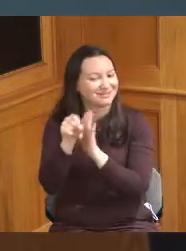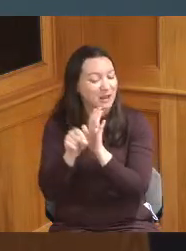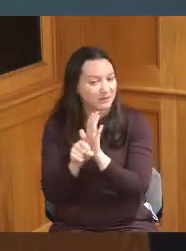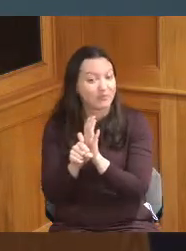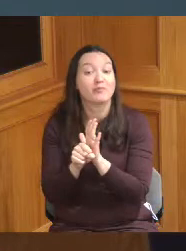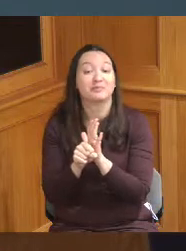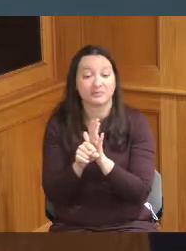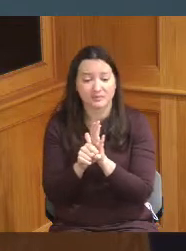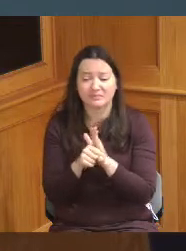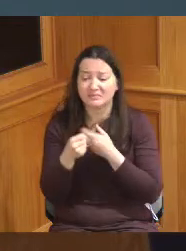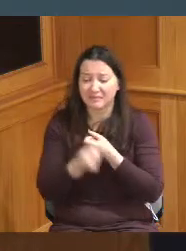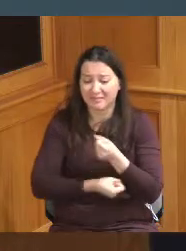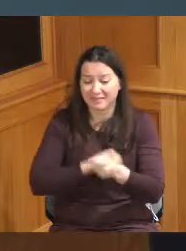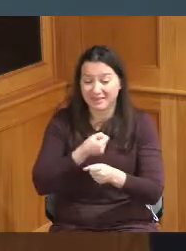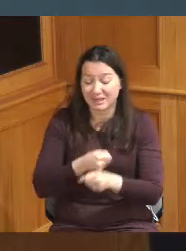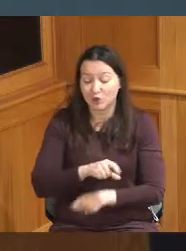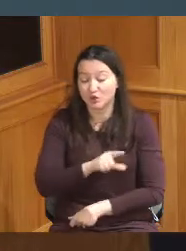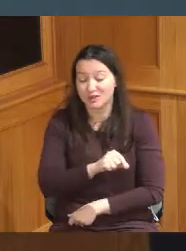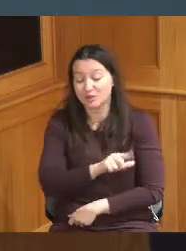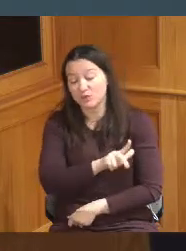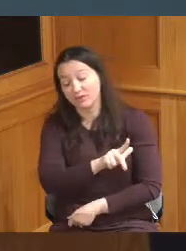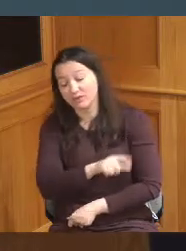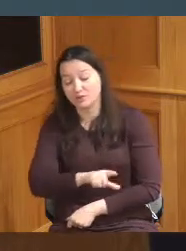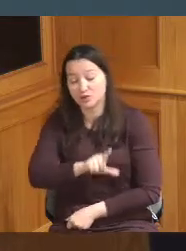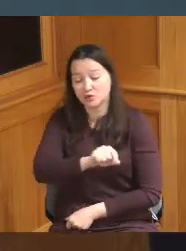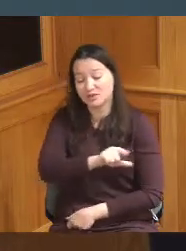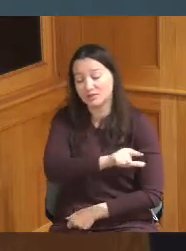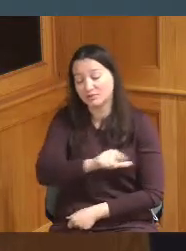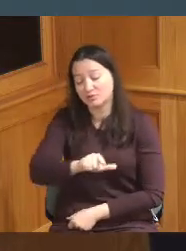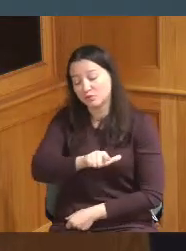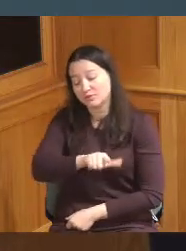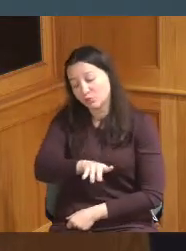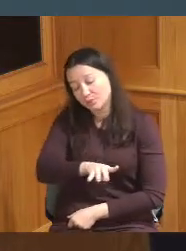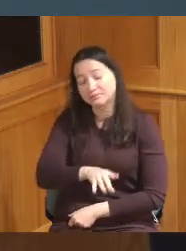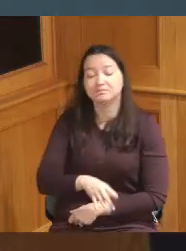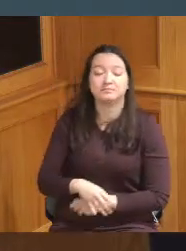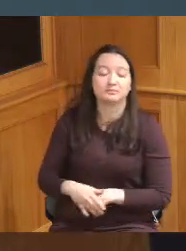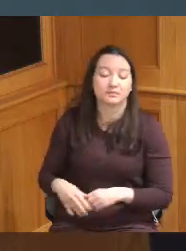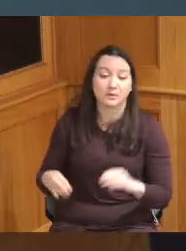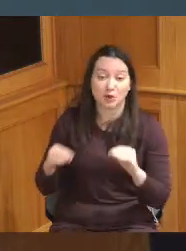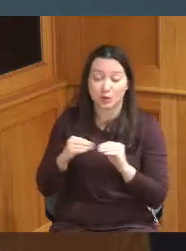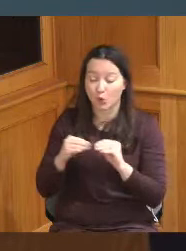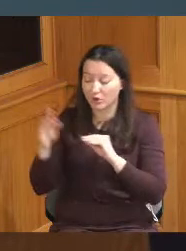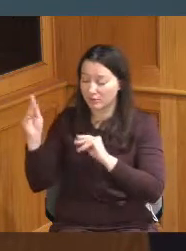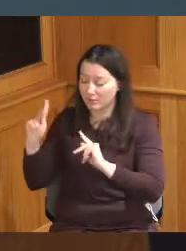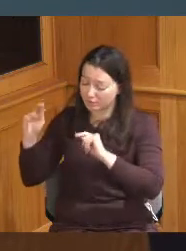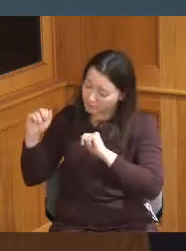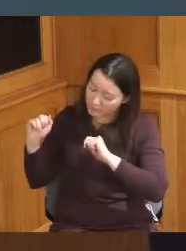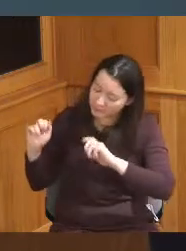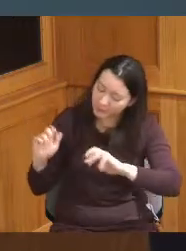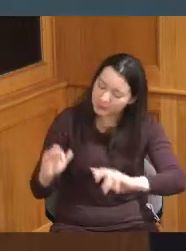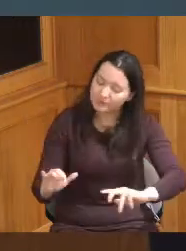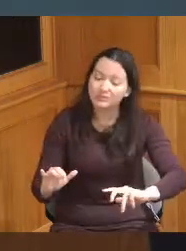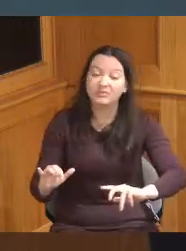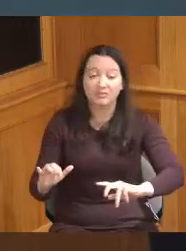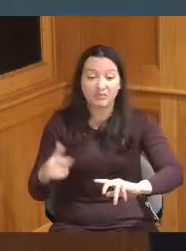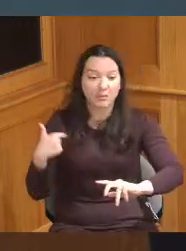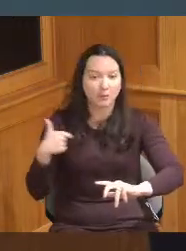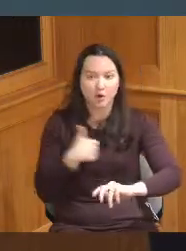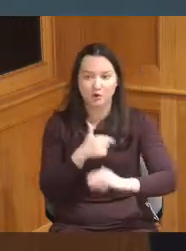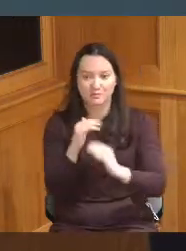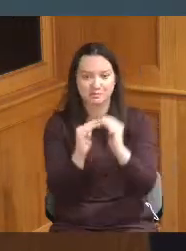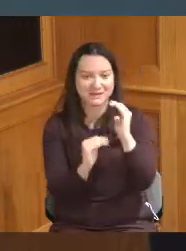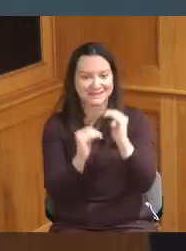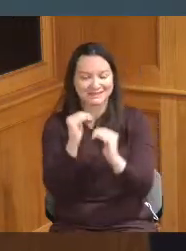in 2023, 2024, bringing more of those down here and coming into some of our